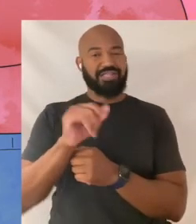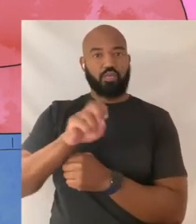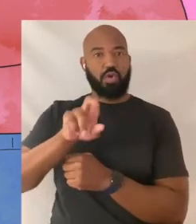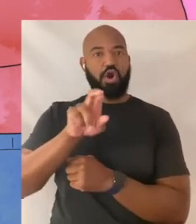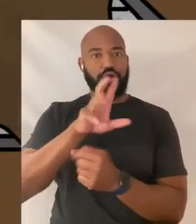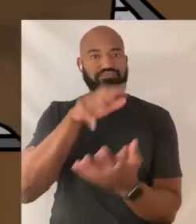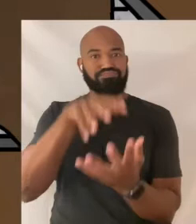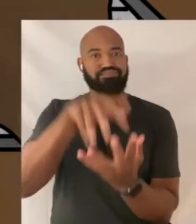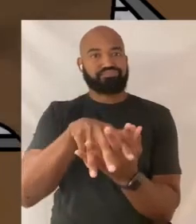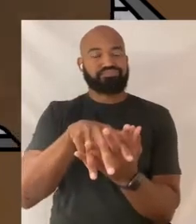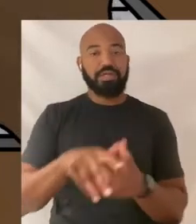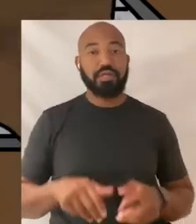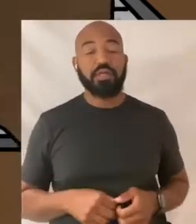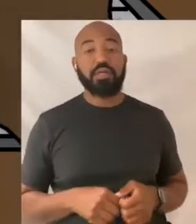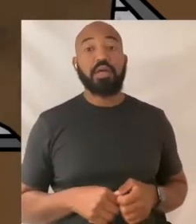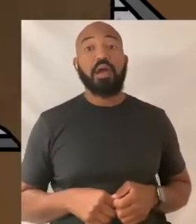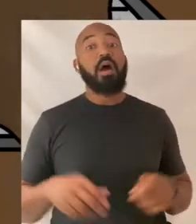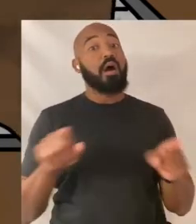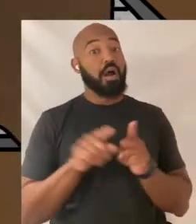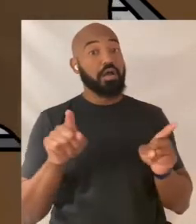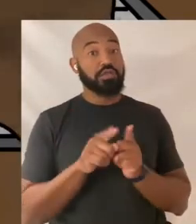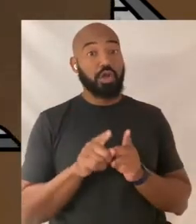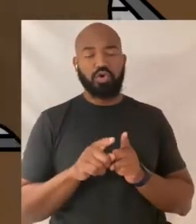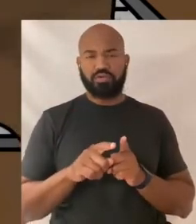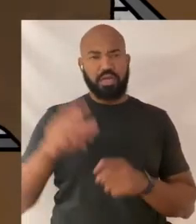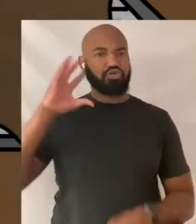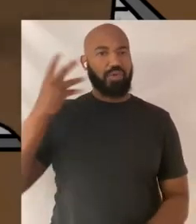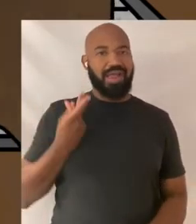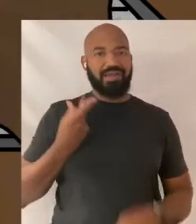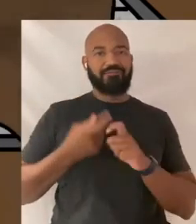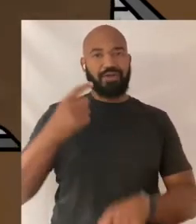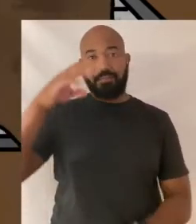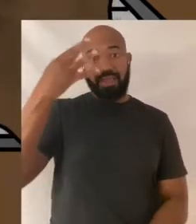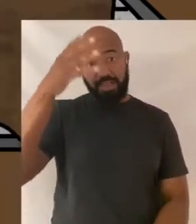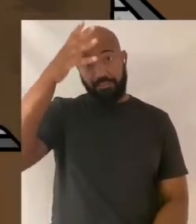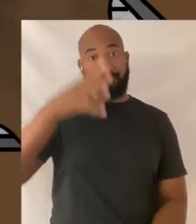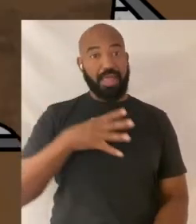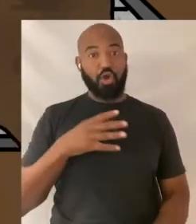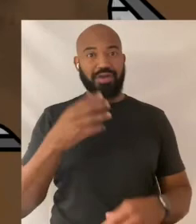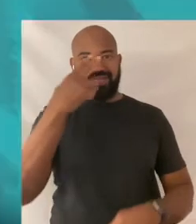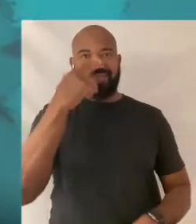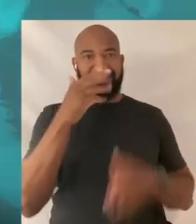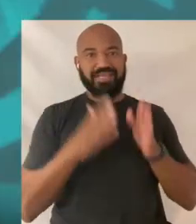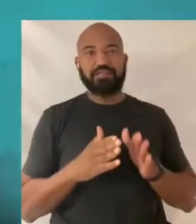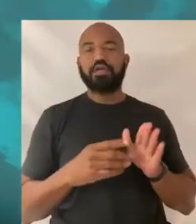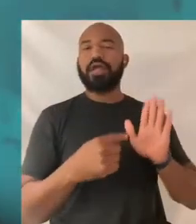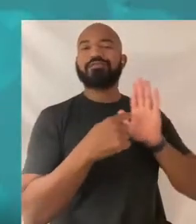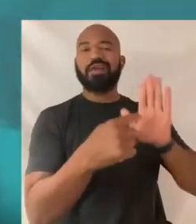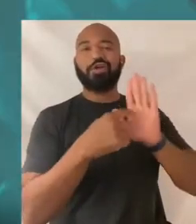plans. Another example of misogynoir is the use of drag by Black male comedians to